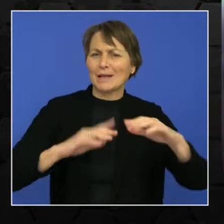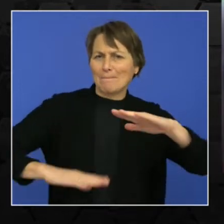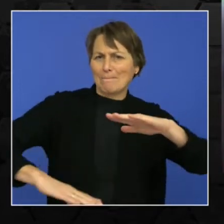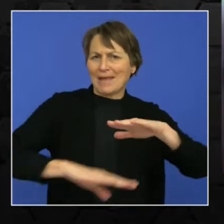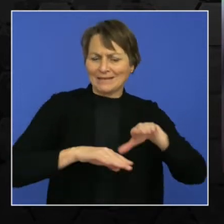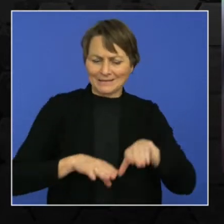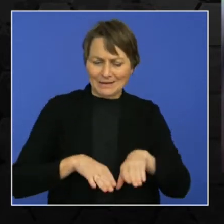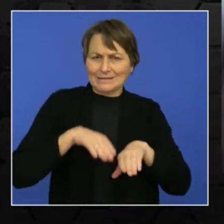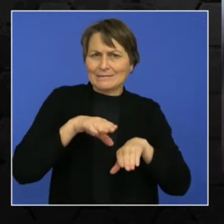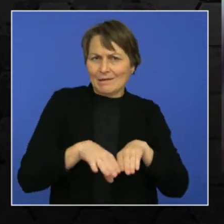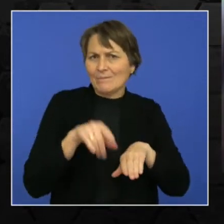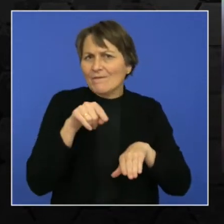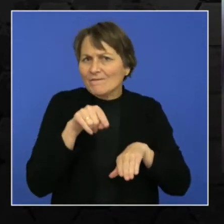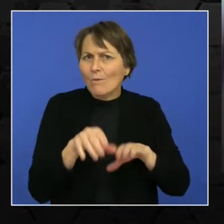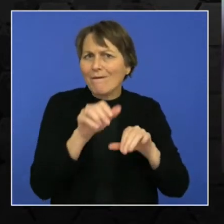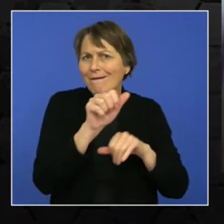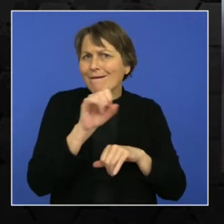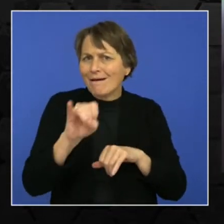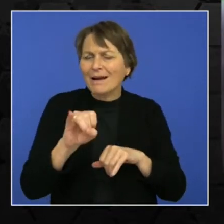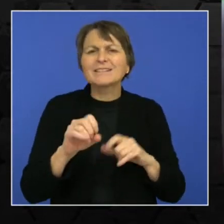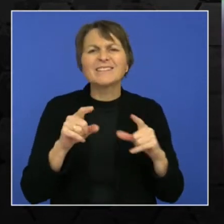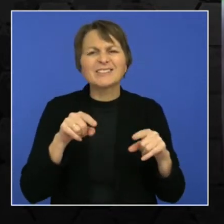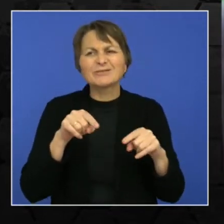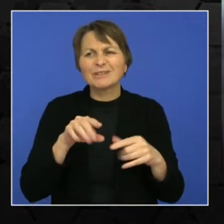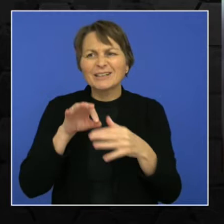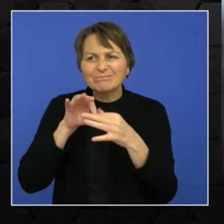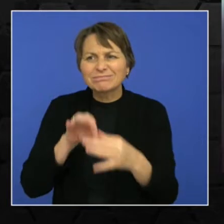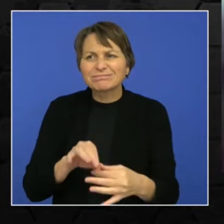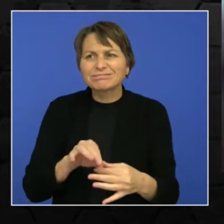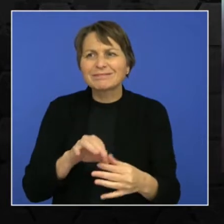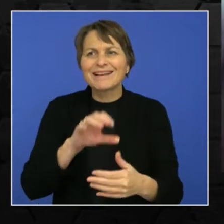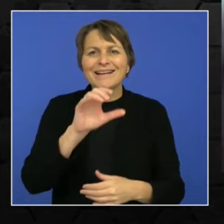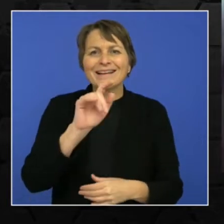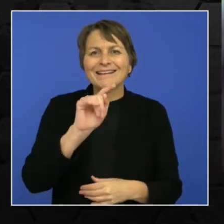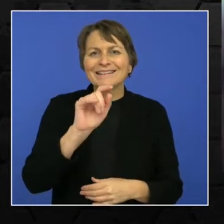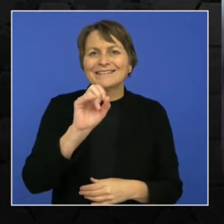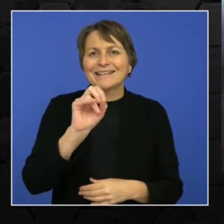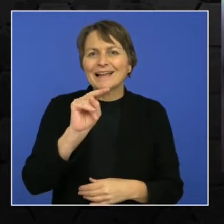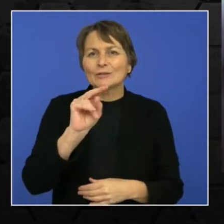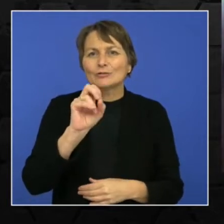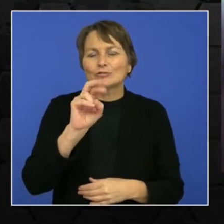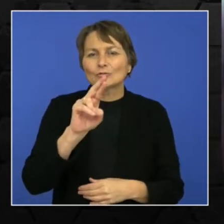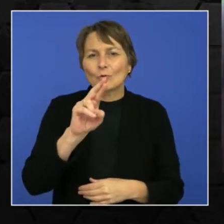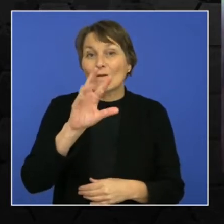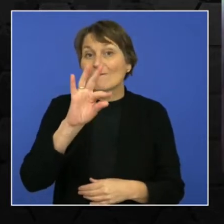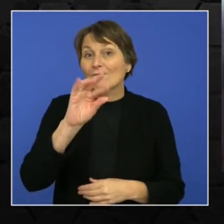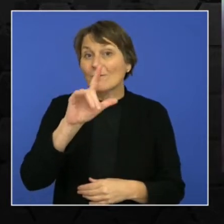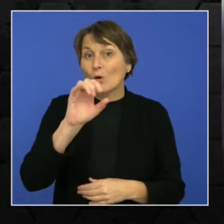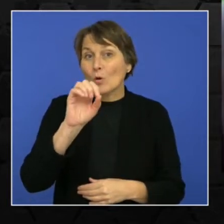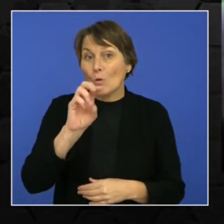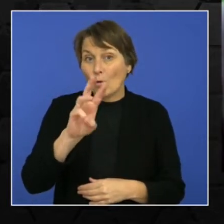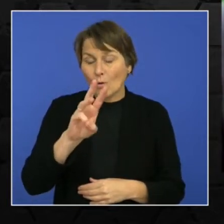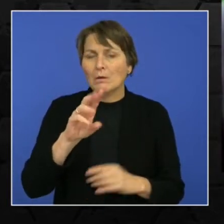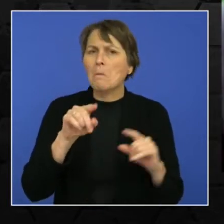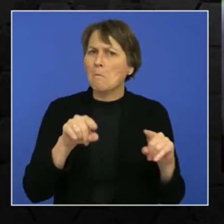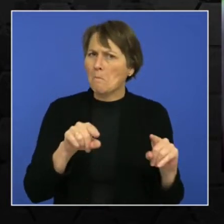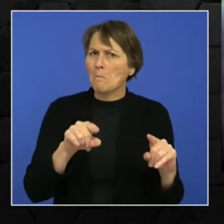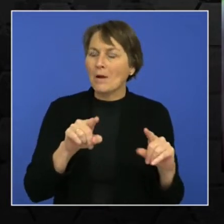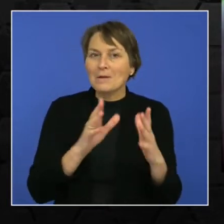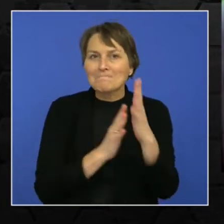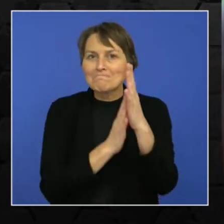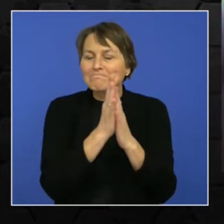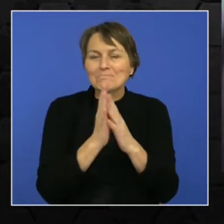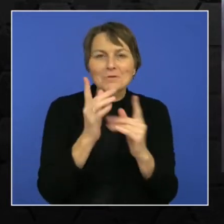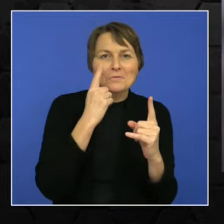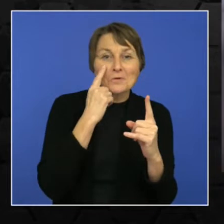but it's on TensorFlow Js now, which makes it very, very exciting. We are all looking forward for your session. I see you have shared your